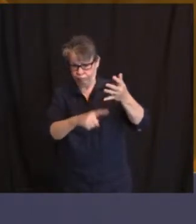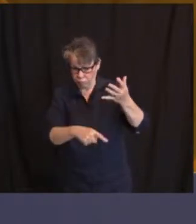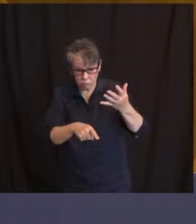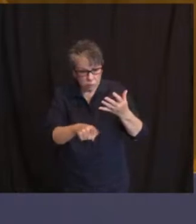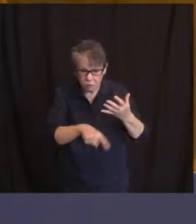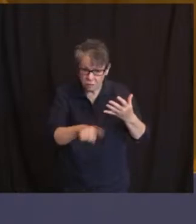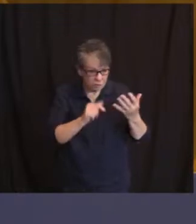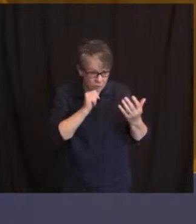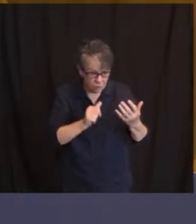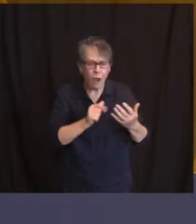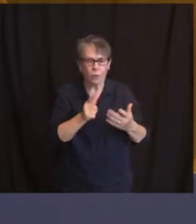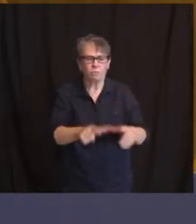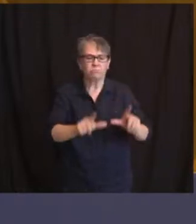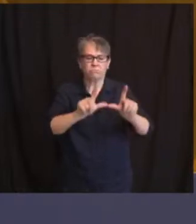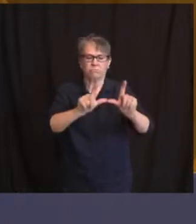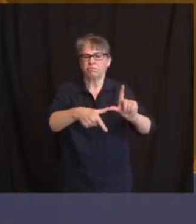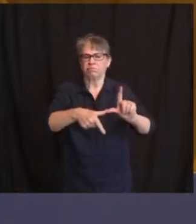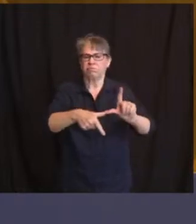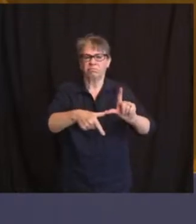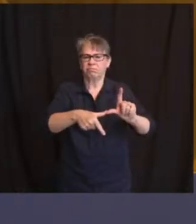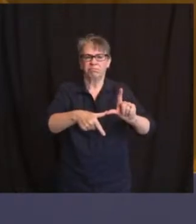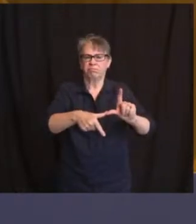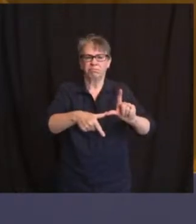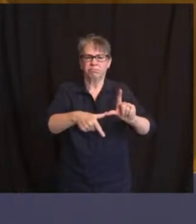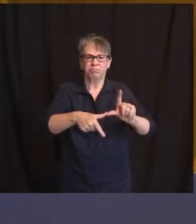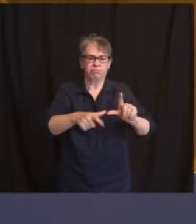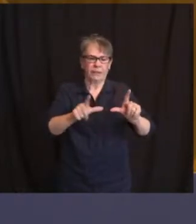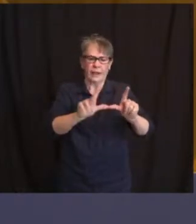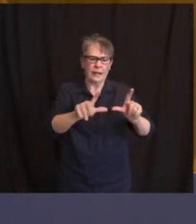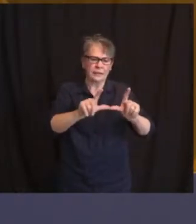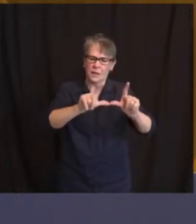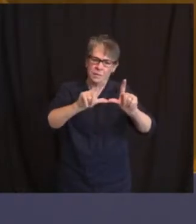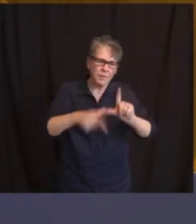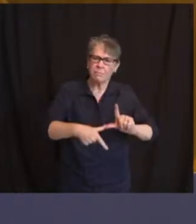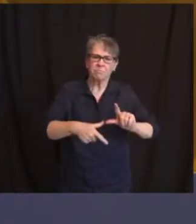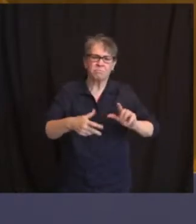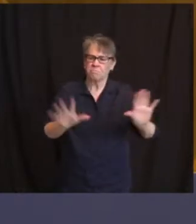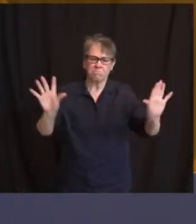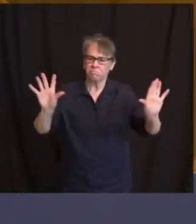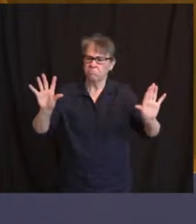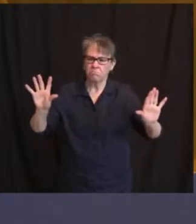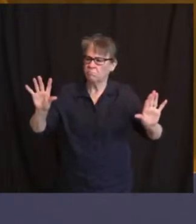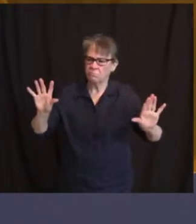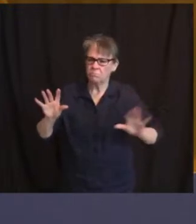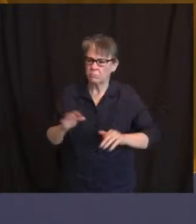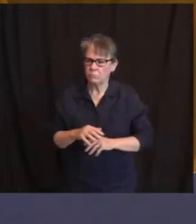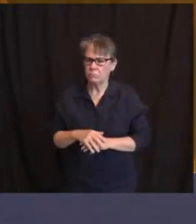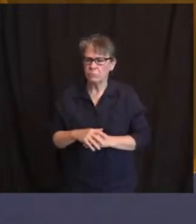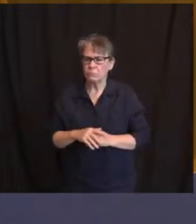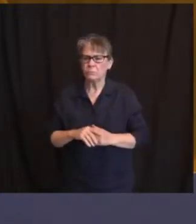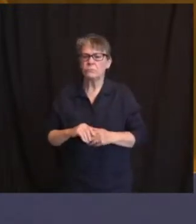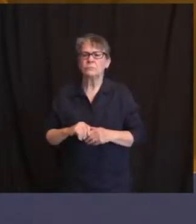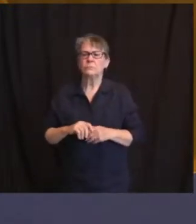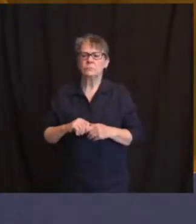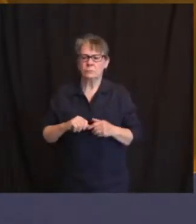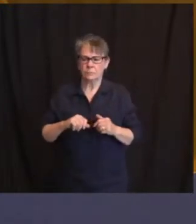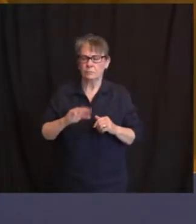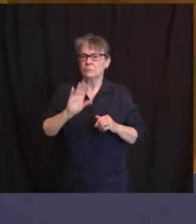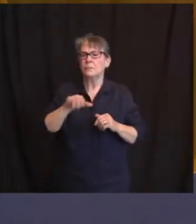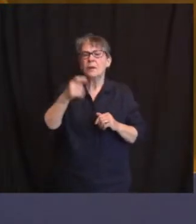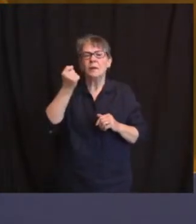but positive residents and staff so that they can be cohorted appropriately. We know that